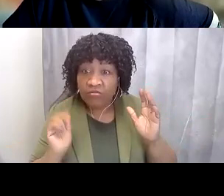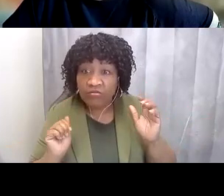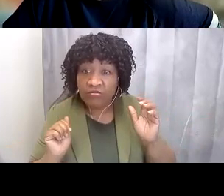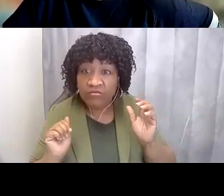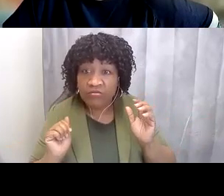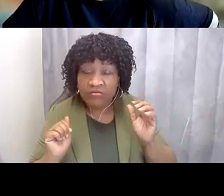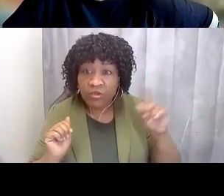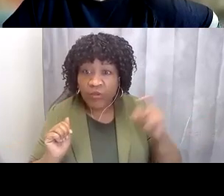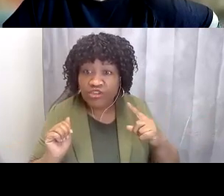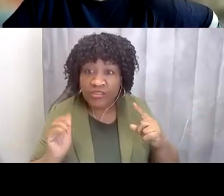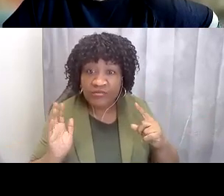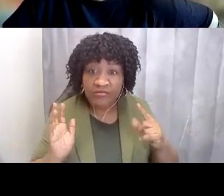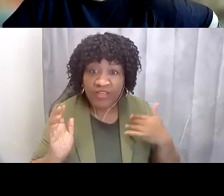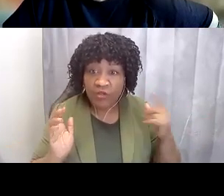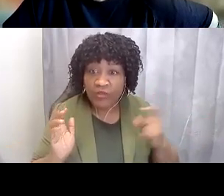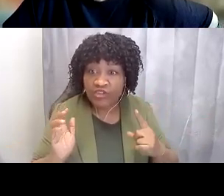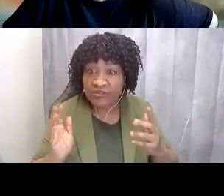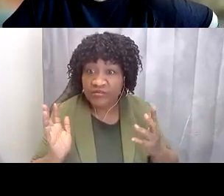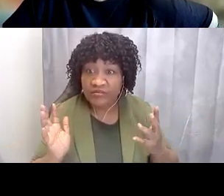is there a question?